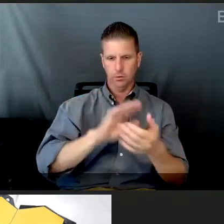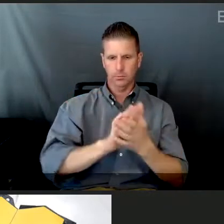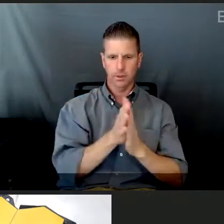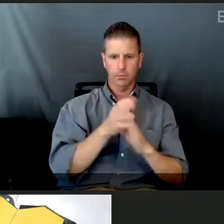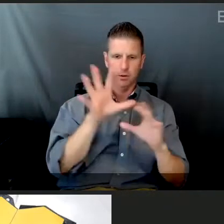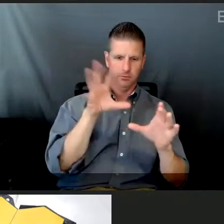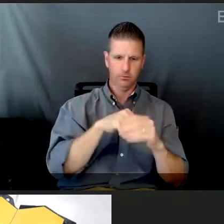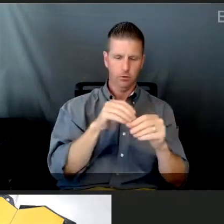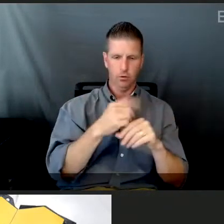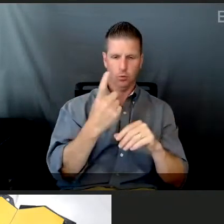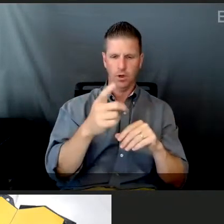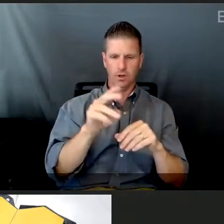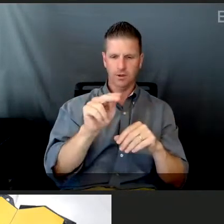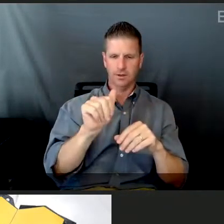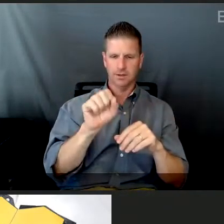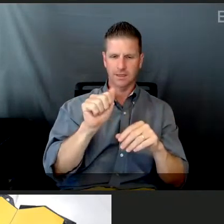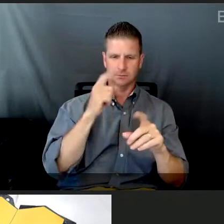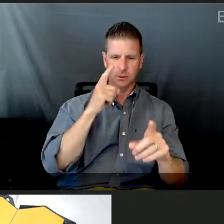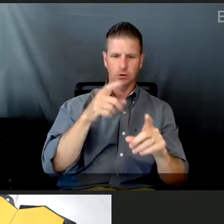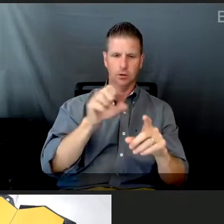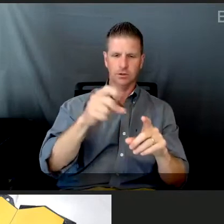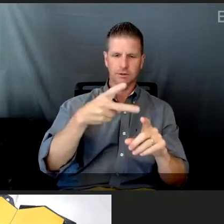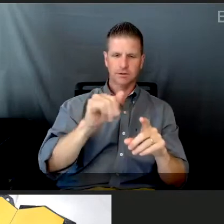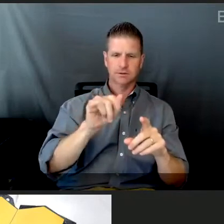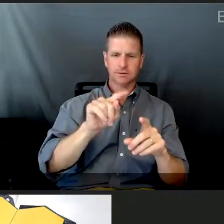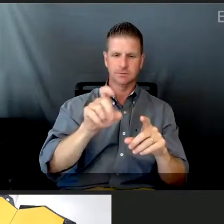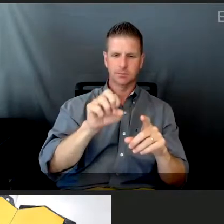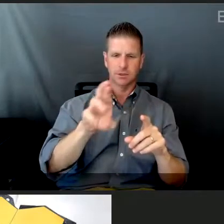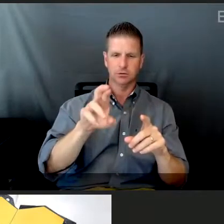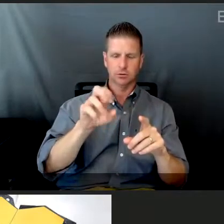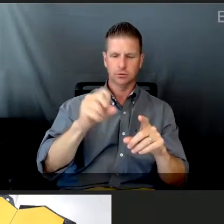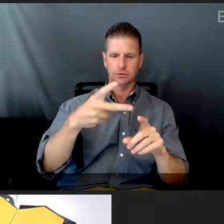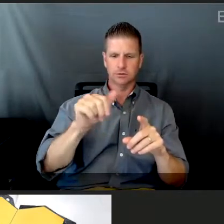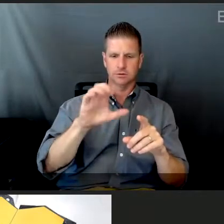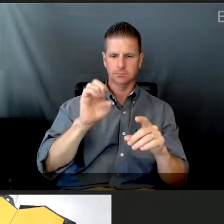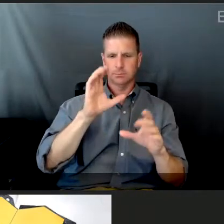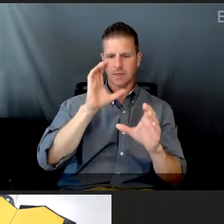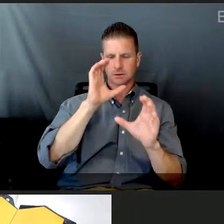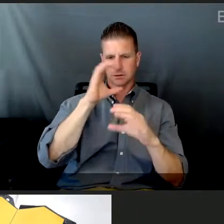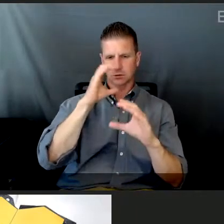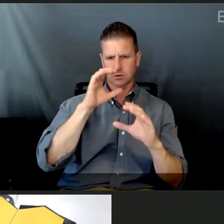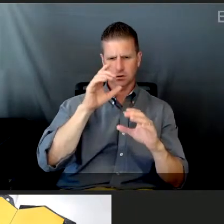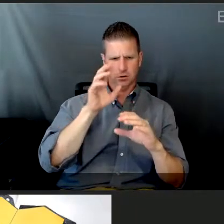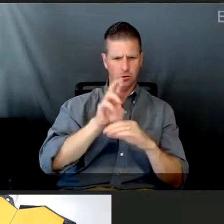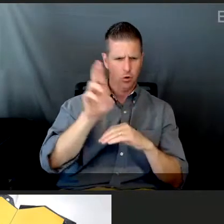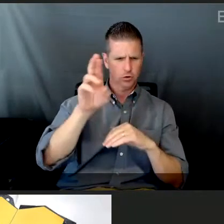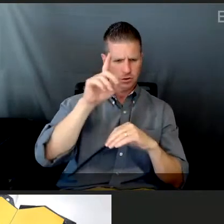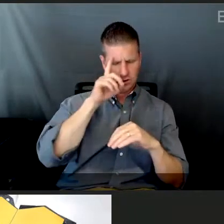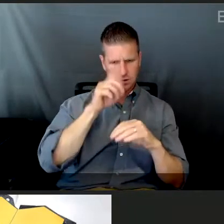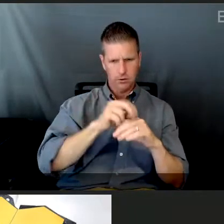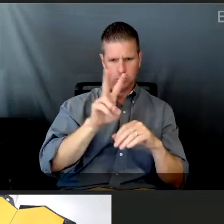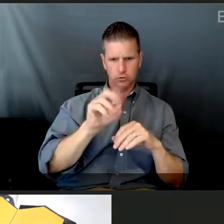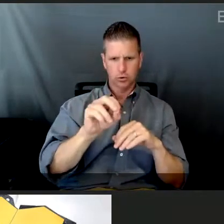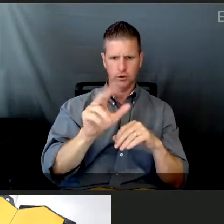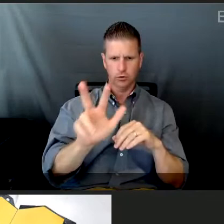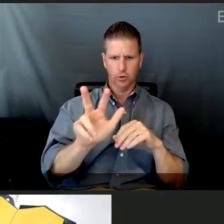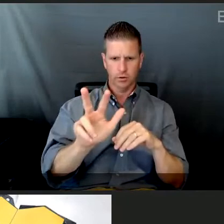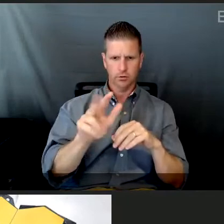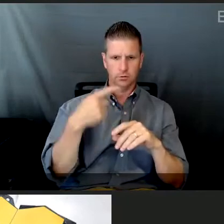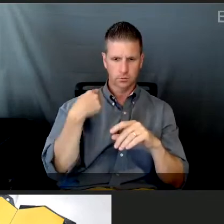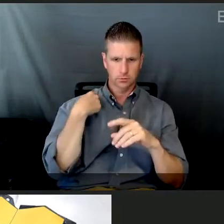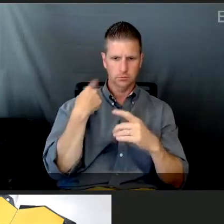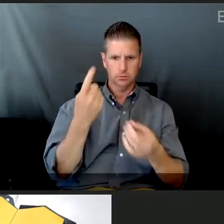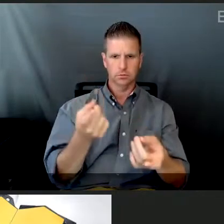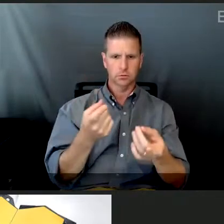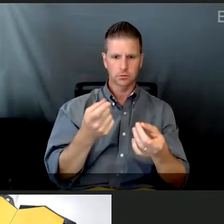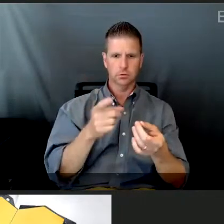in one of NASA's missions called the Spitzer Space Telescope, which launched, oh my gosh, I think it was in 2003 now. It's been a while. And